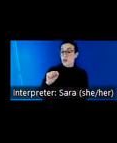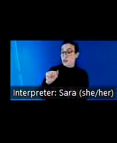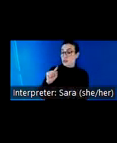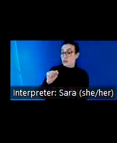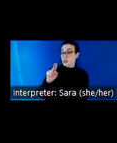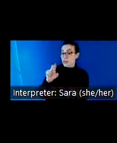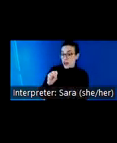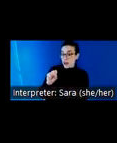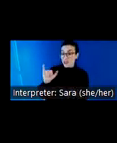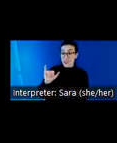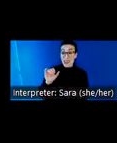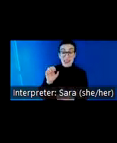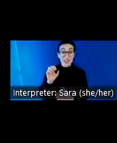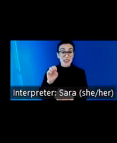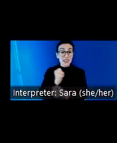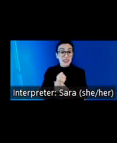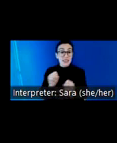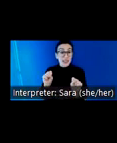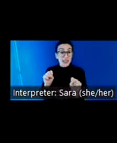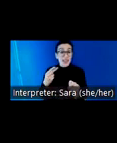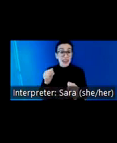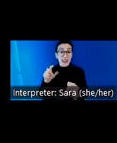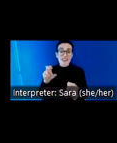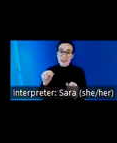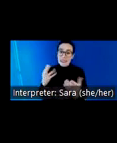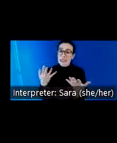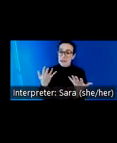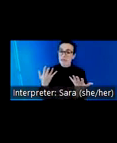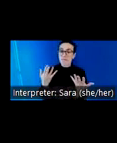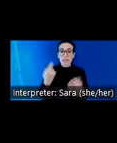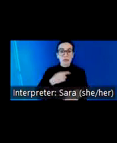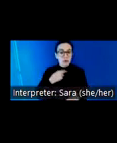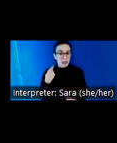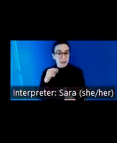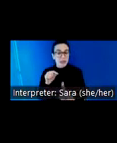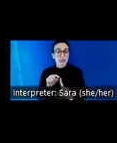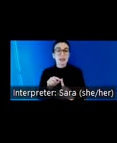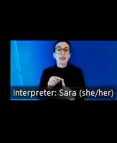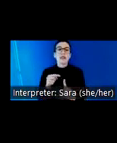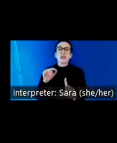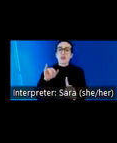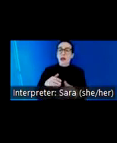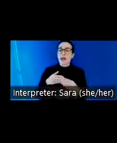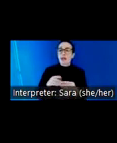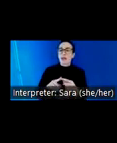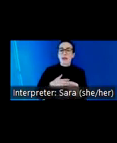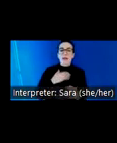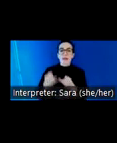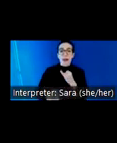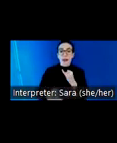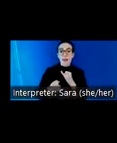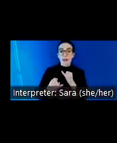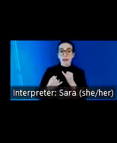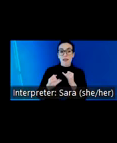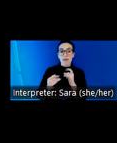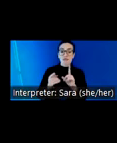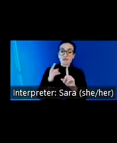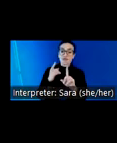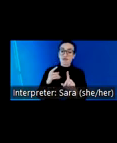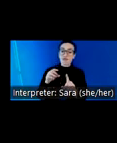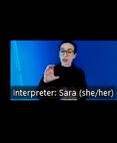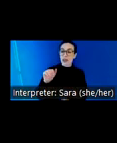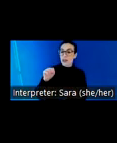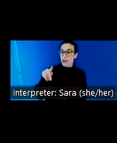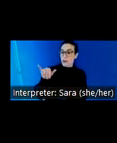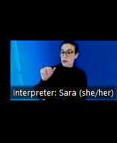gets me to our final priority campaign that I want to share with you tonight, which is DC statehood.